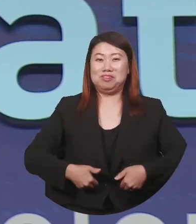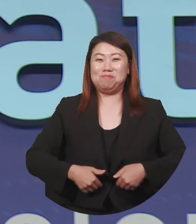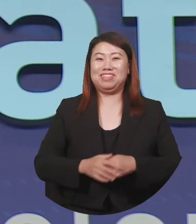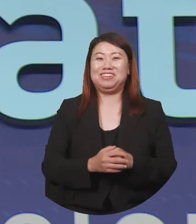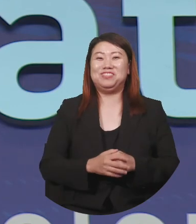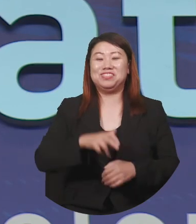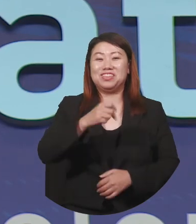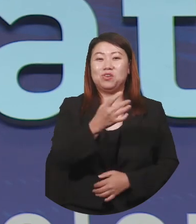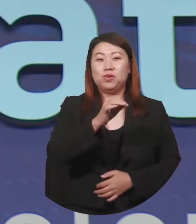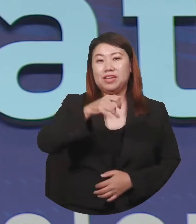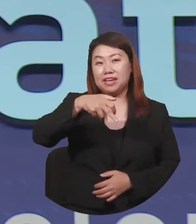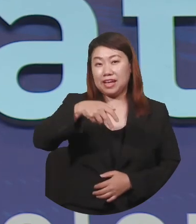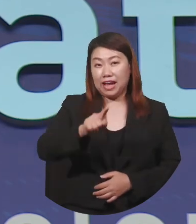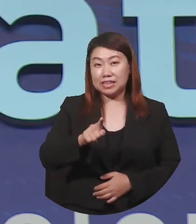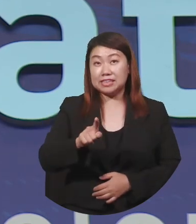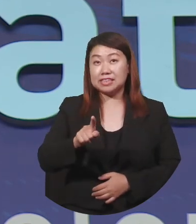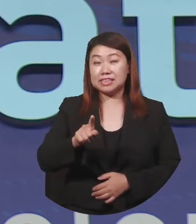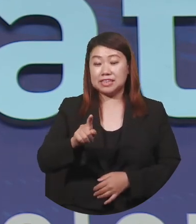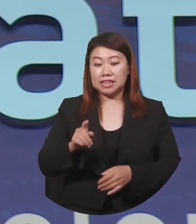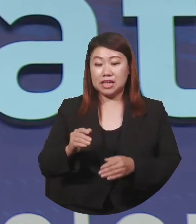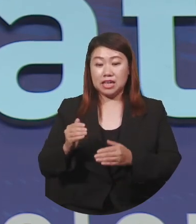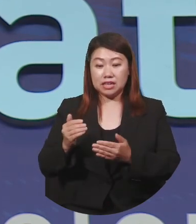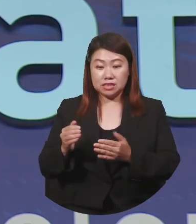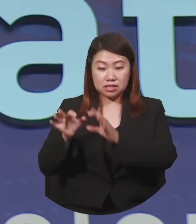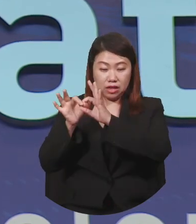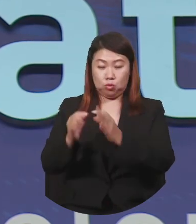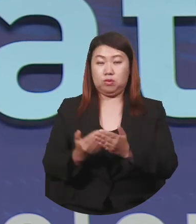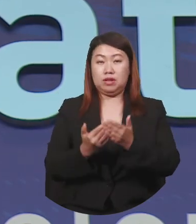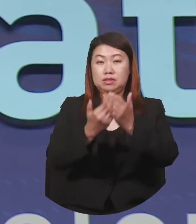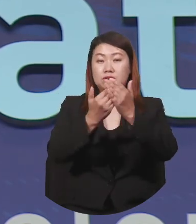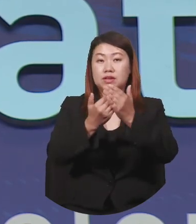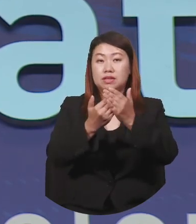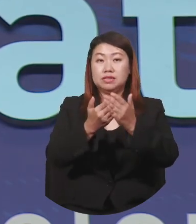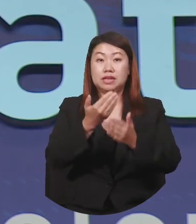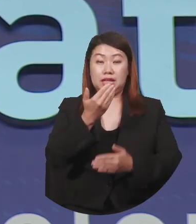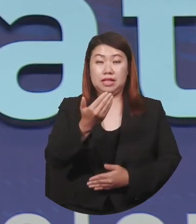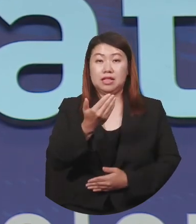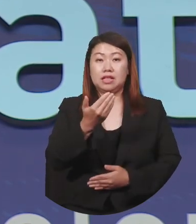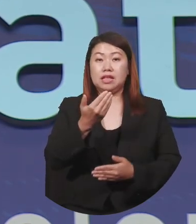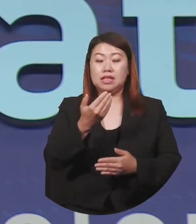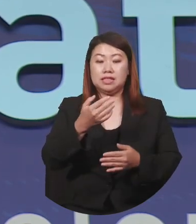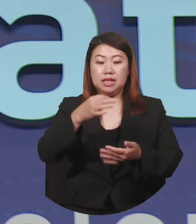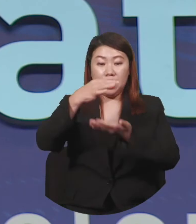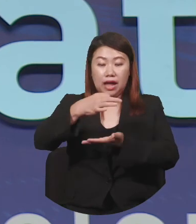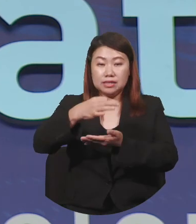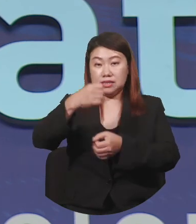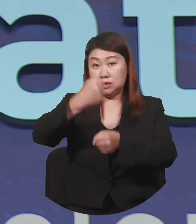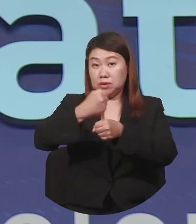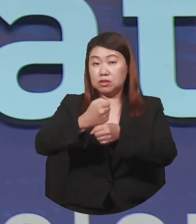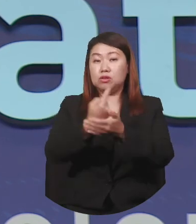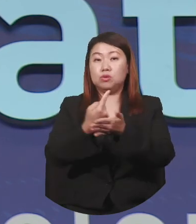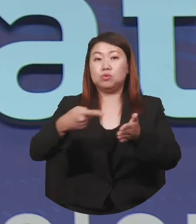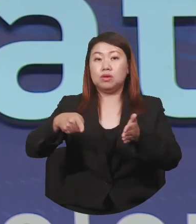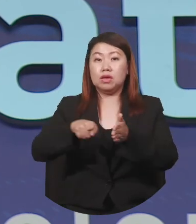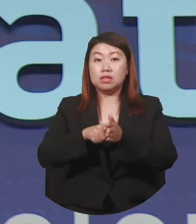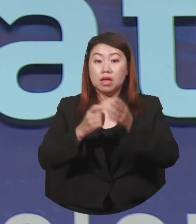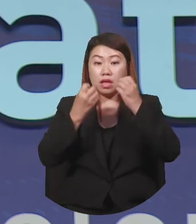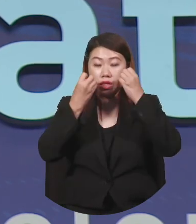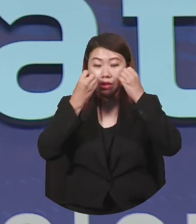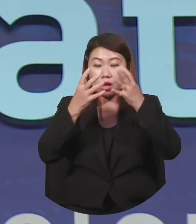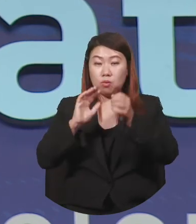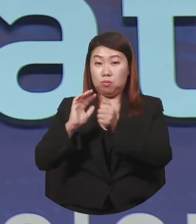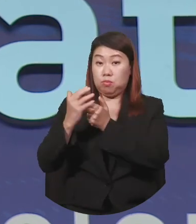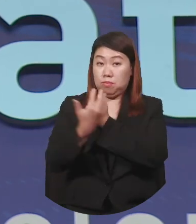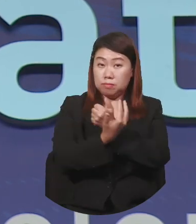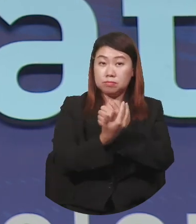We at COICA will continue to actively strive to build a new and more inclusive partnership to achieve